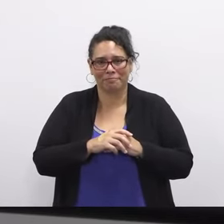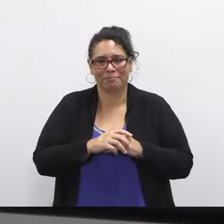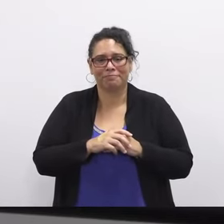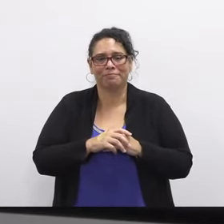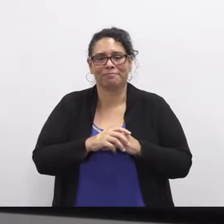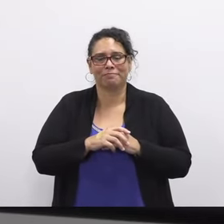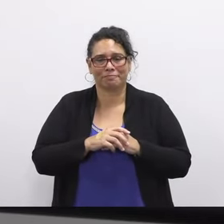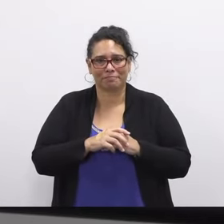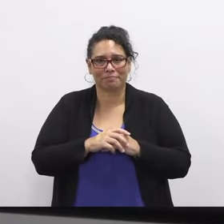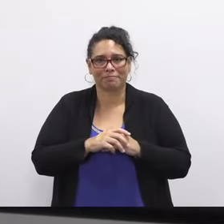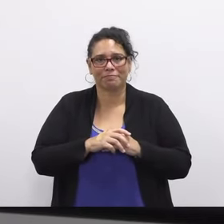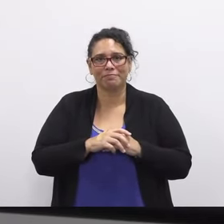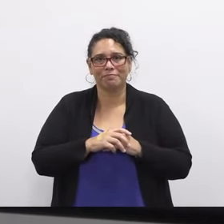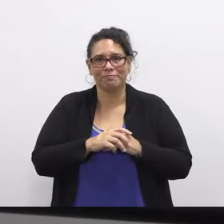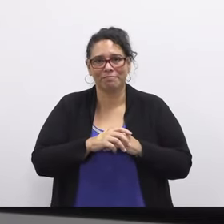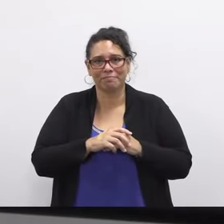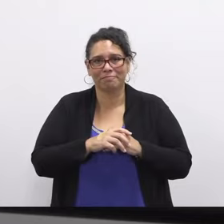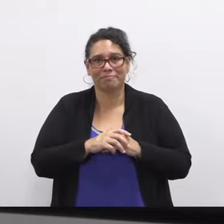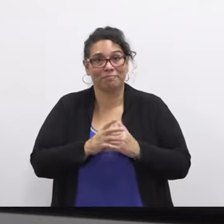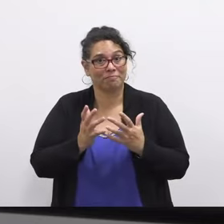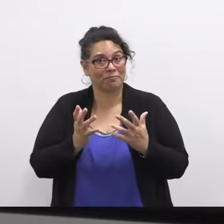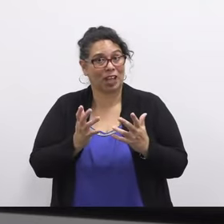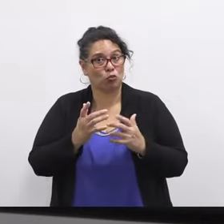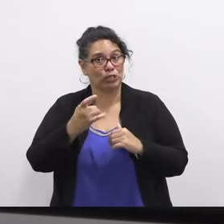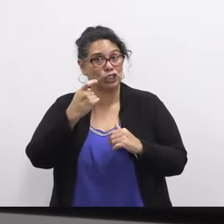Along those notes,